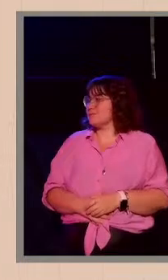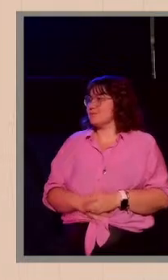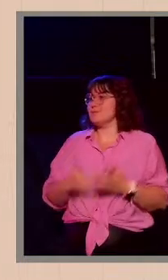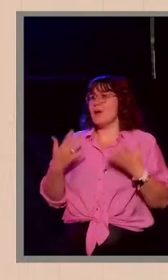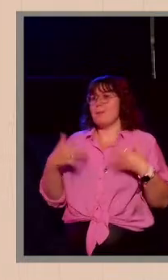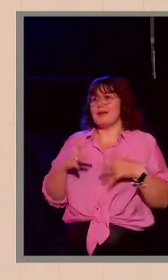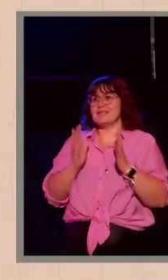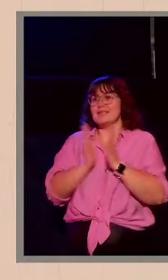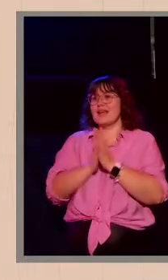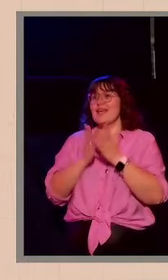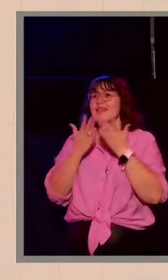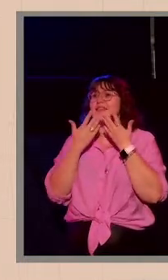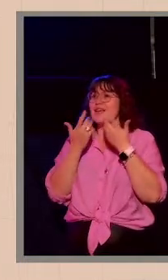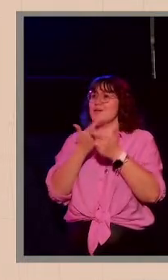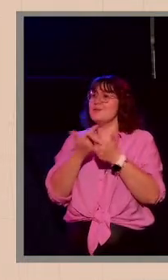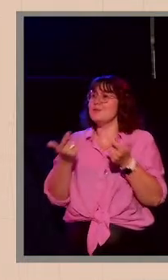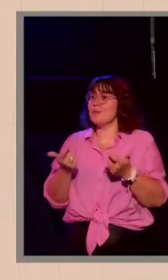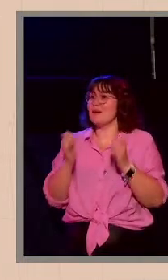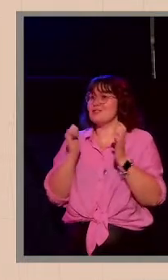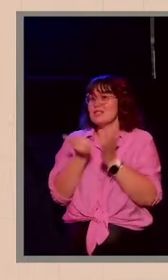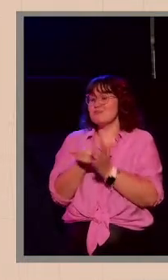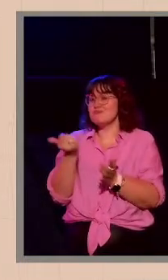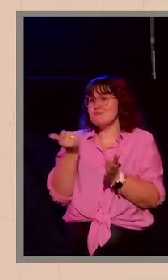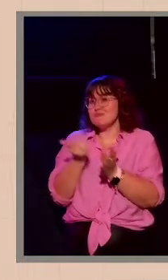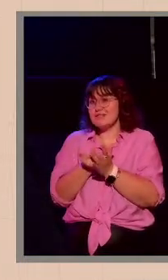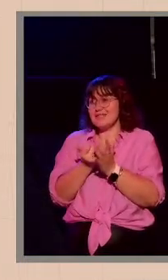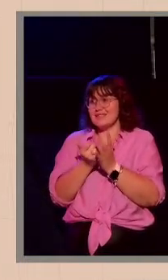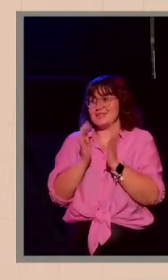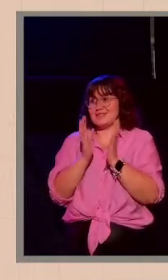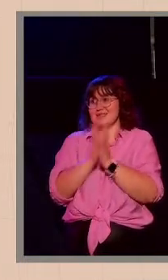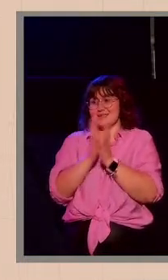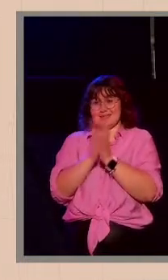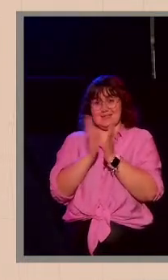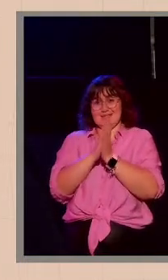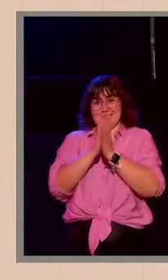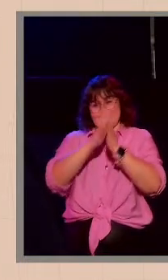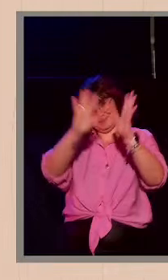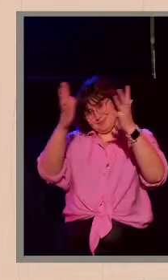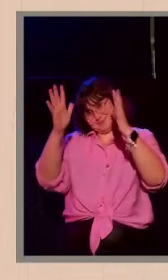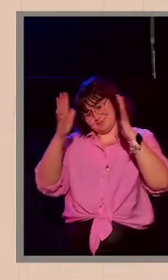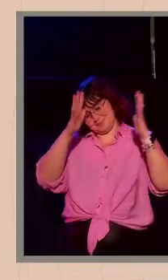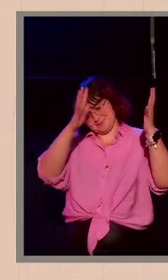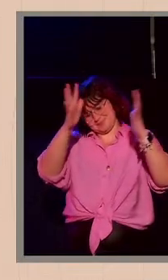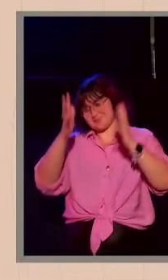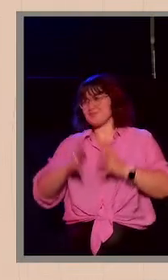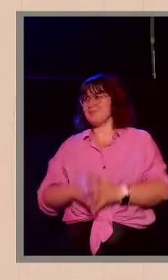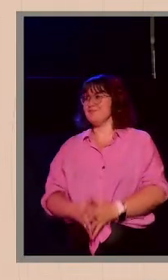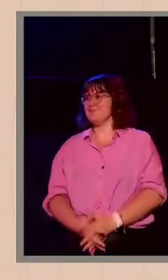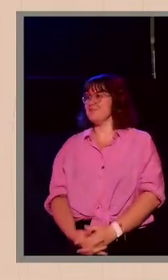Amazing. Thank you so much, Rhiannon. That's absolutely brilliant presentation. Super interesting. A round of applause, please, for